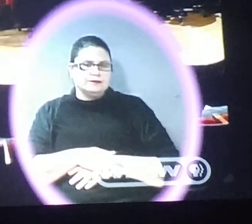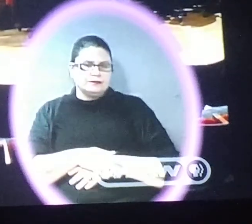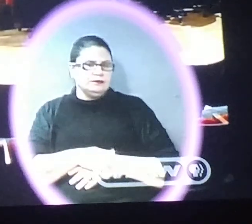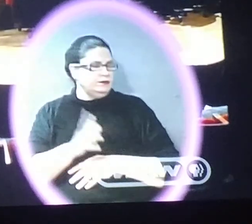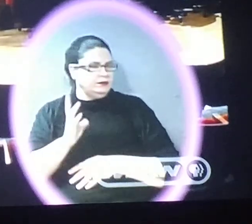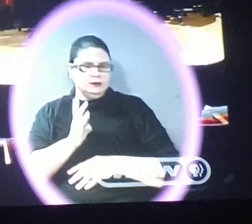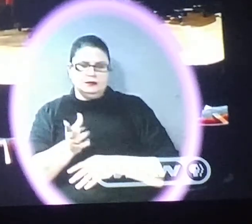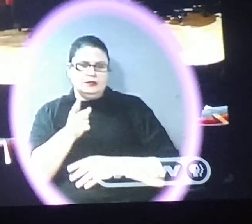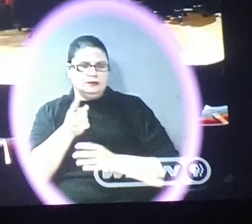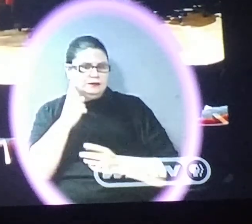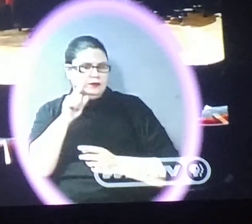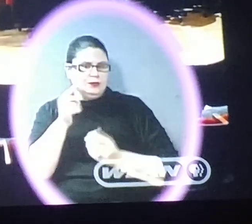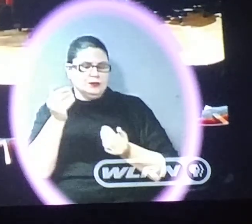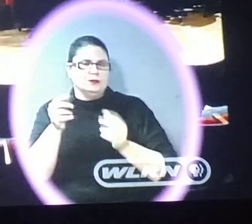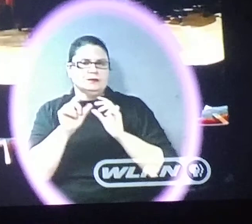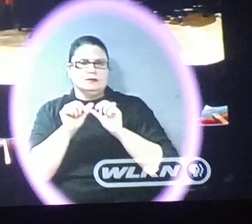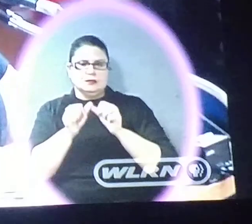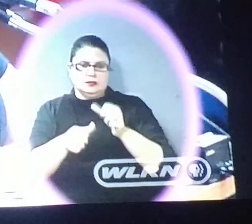fine for you to continue.